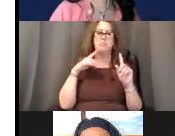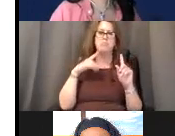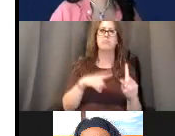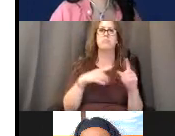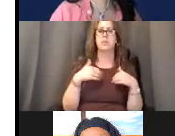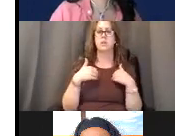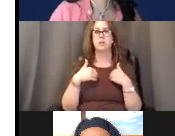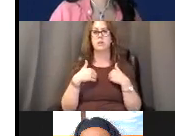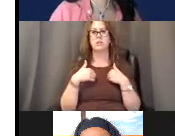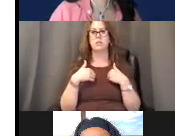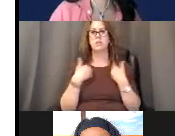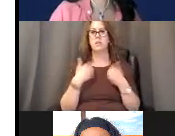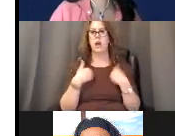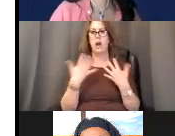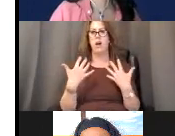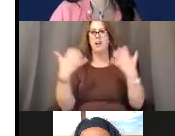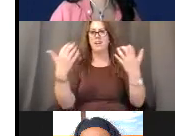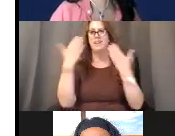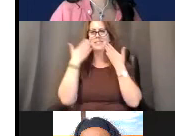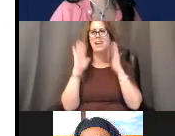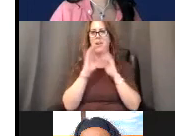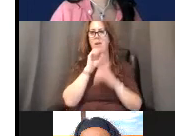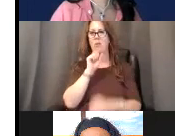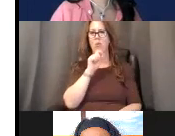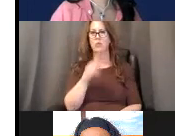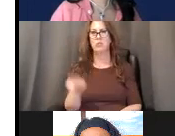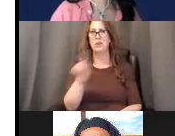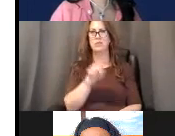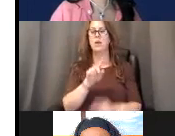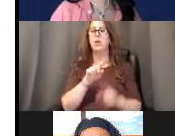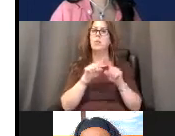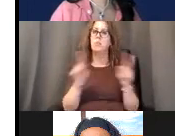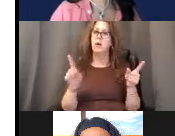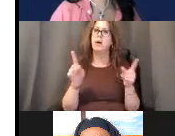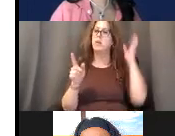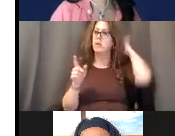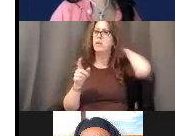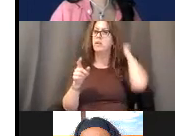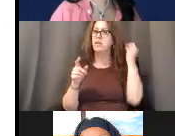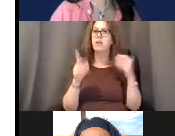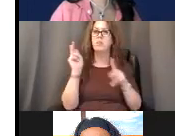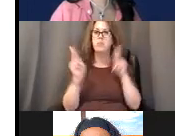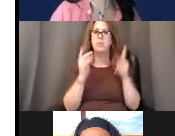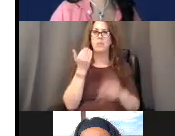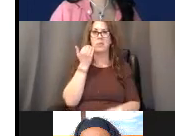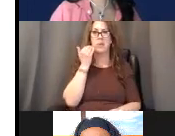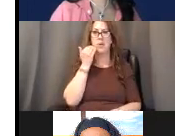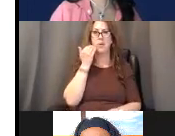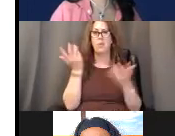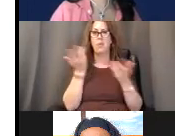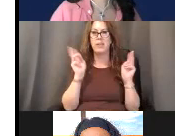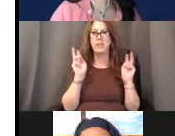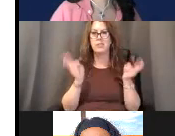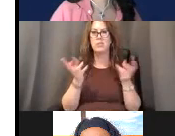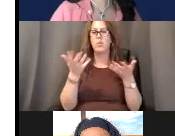how old all y'all are, but again, to let folks just engage these issues. And it really is to start exploring. And so one of the things I would just say